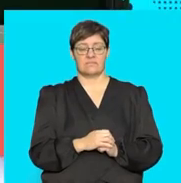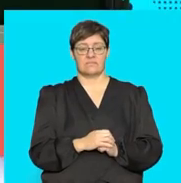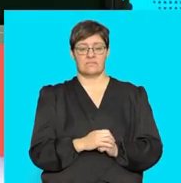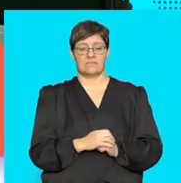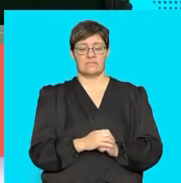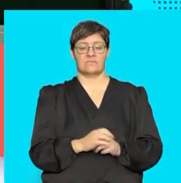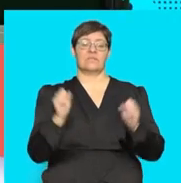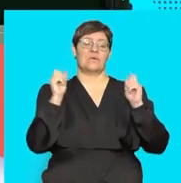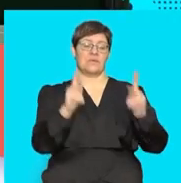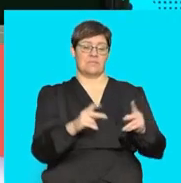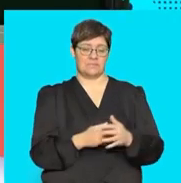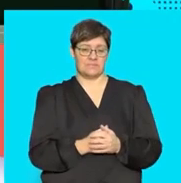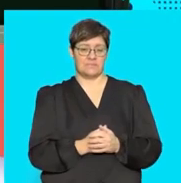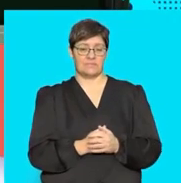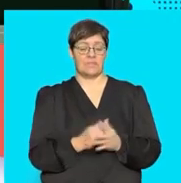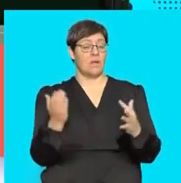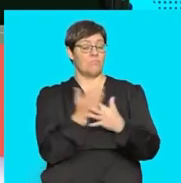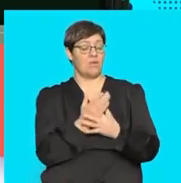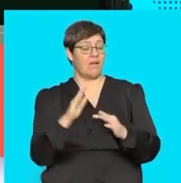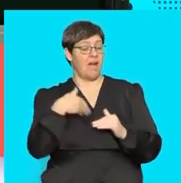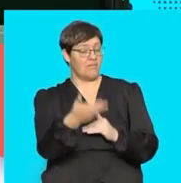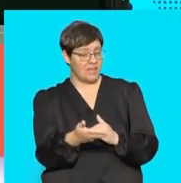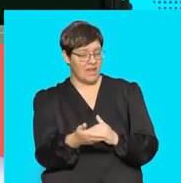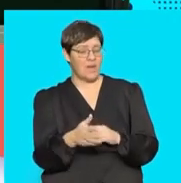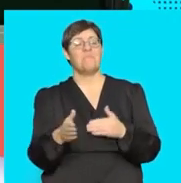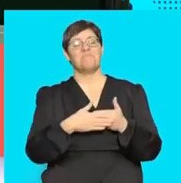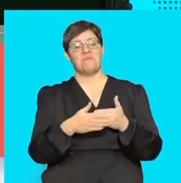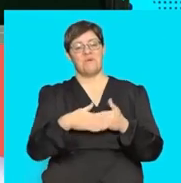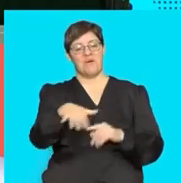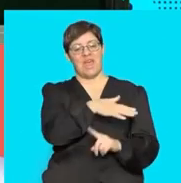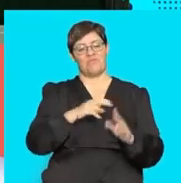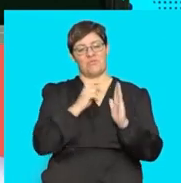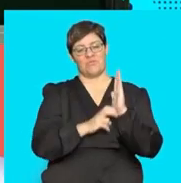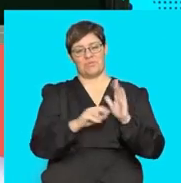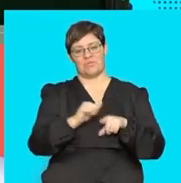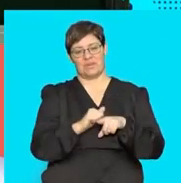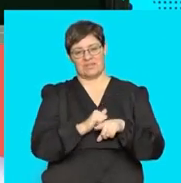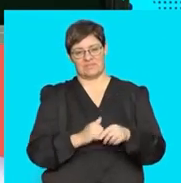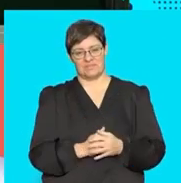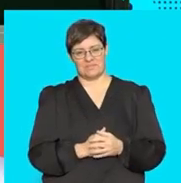Okay, so after the break, we'll practice more area rule.